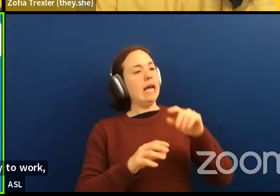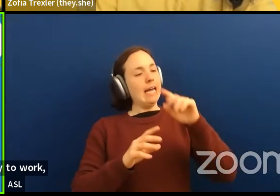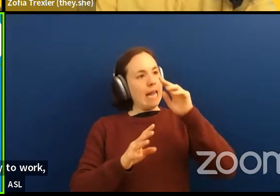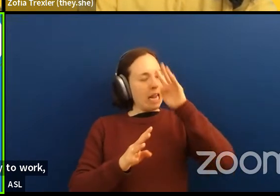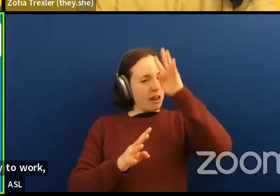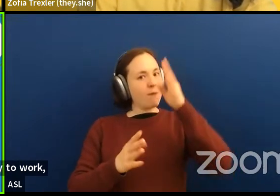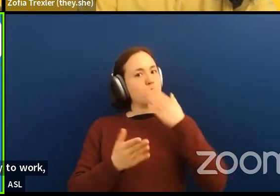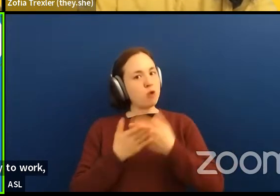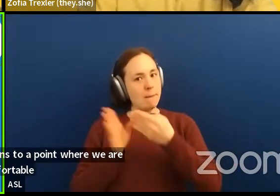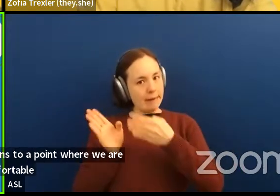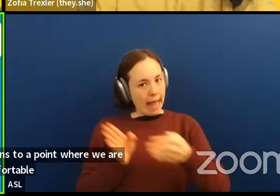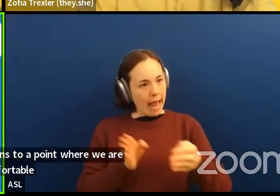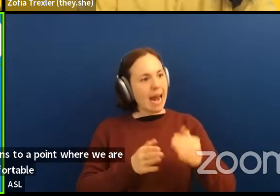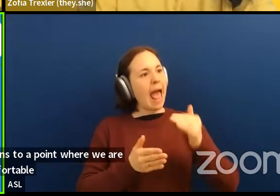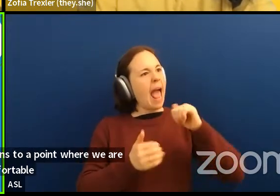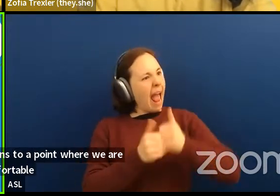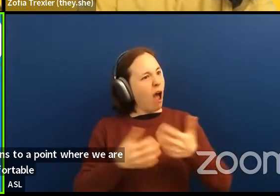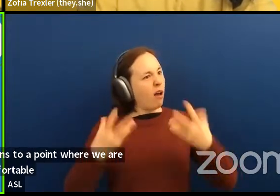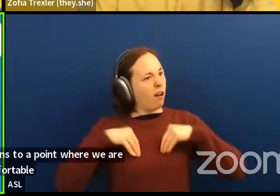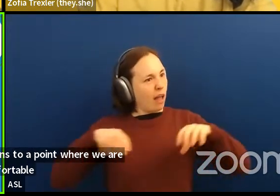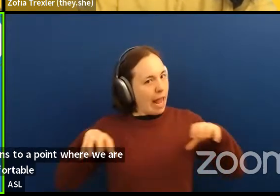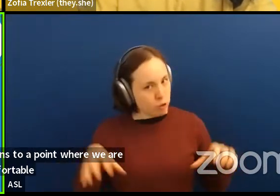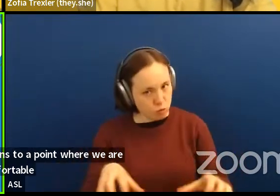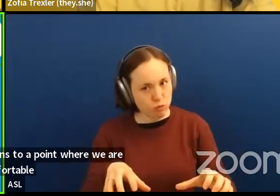putting in action, and either coming up with